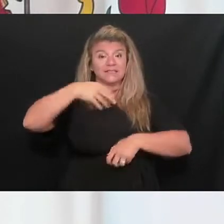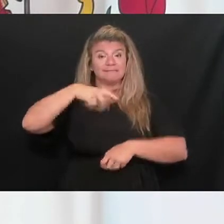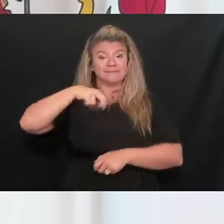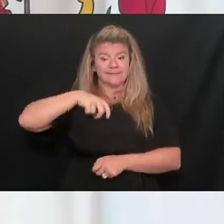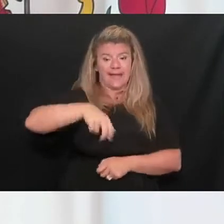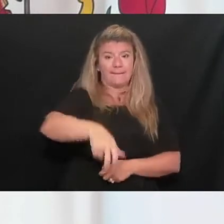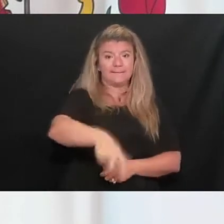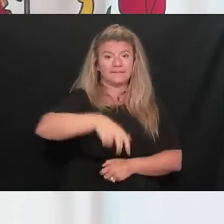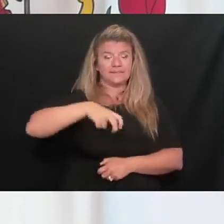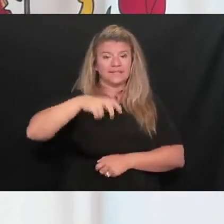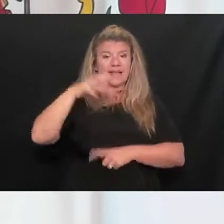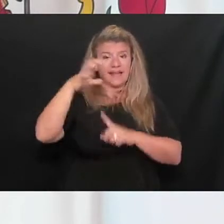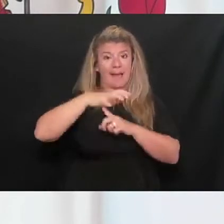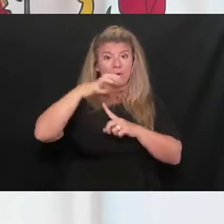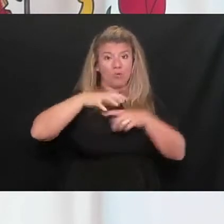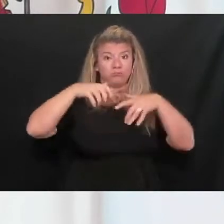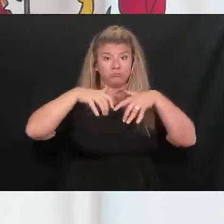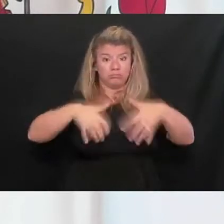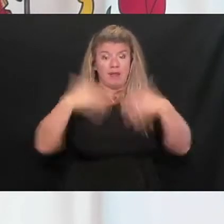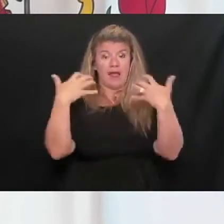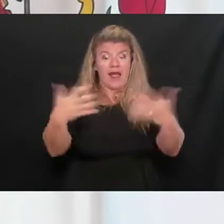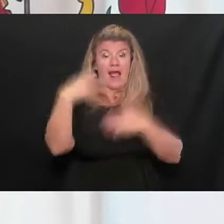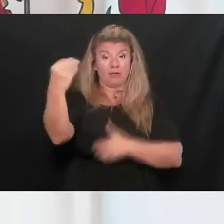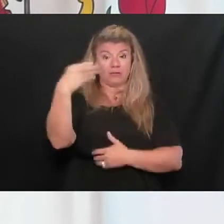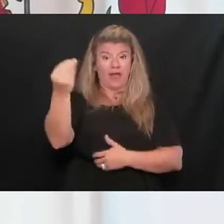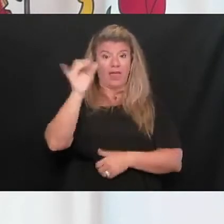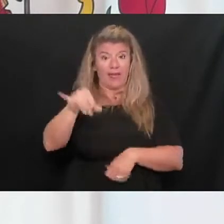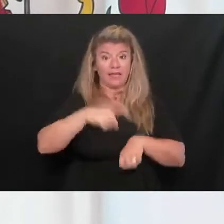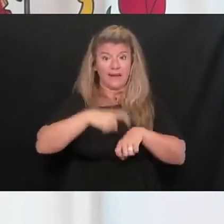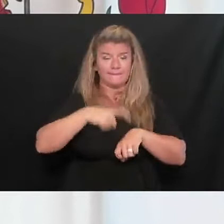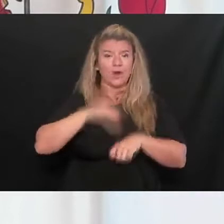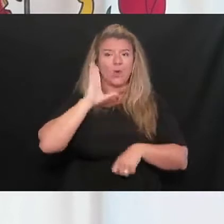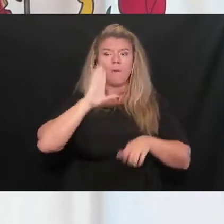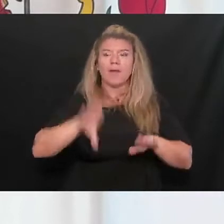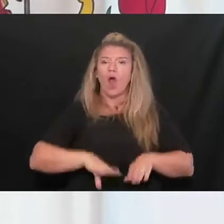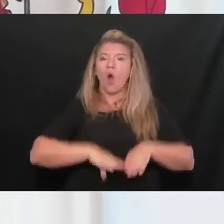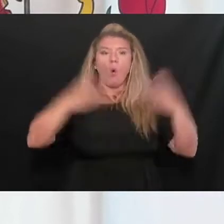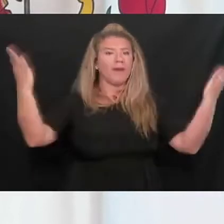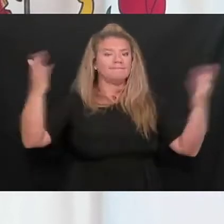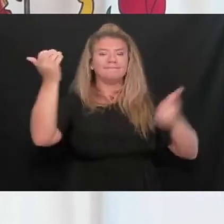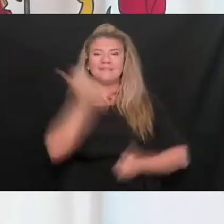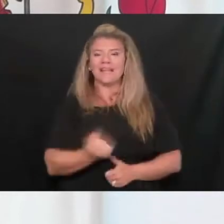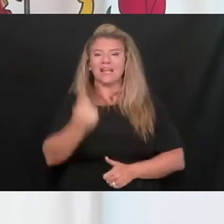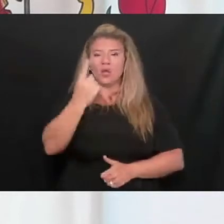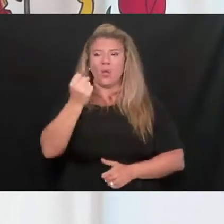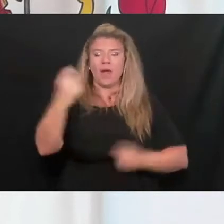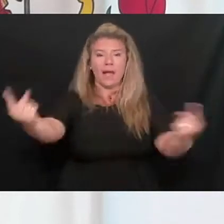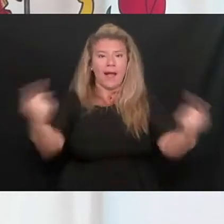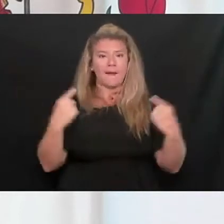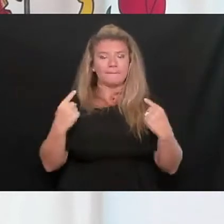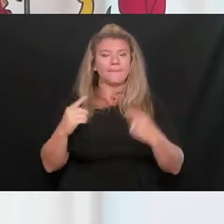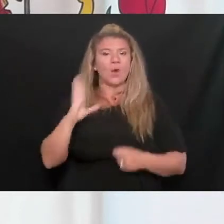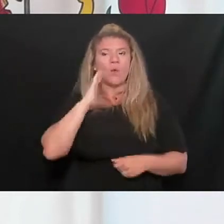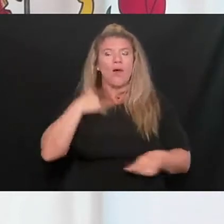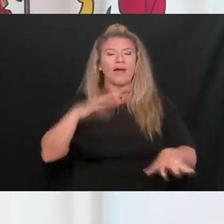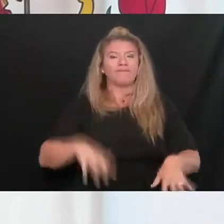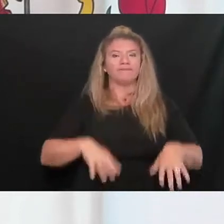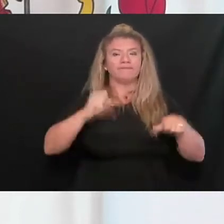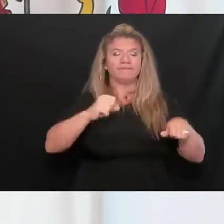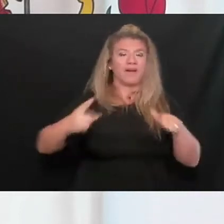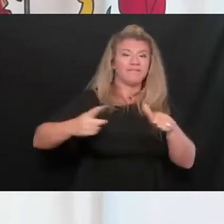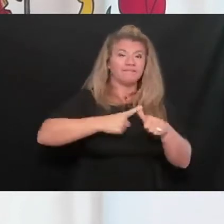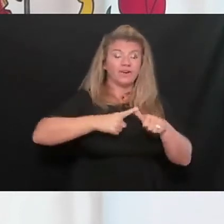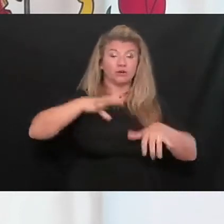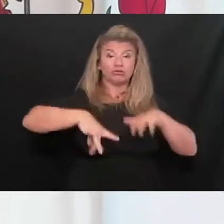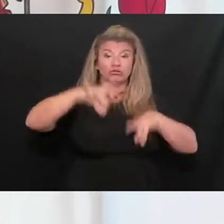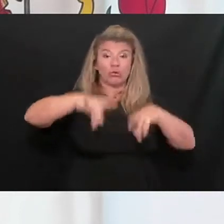Capitol. We will, at that time, it will be open to the public. We will hold the first drawings for Do